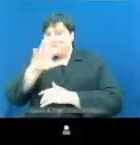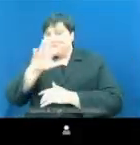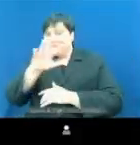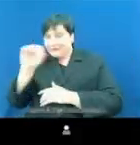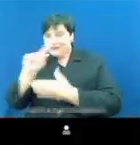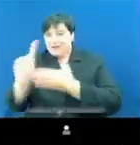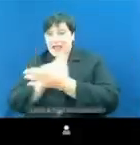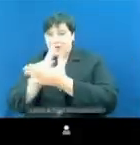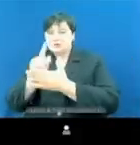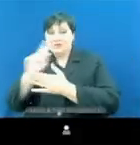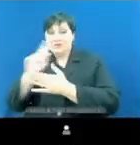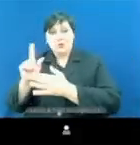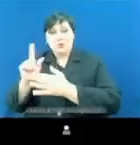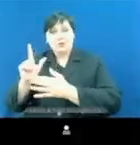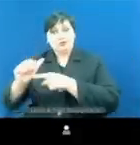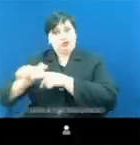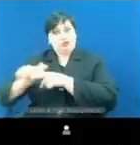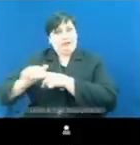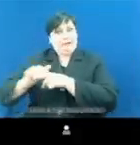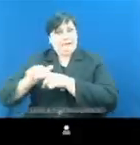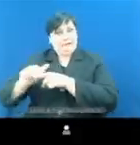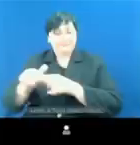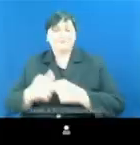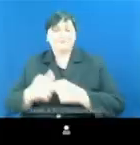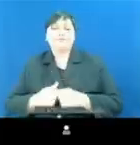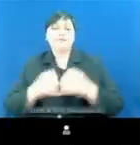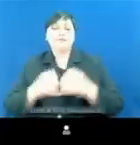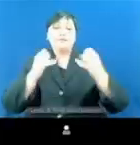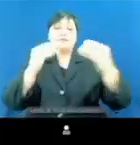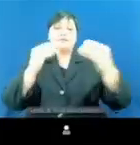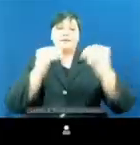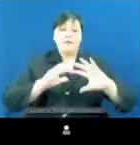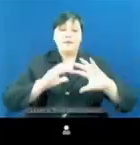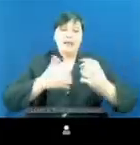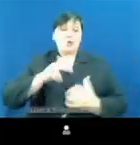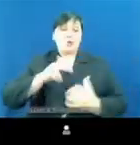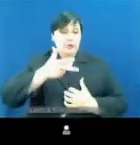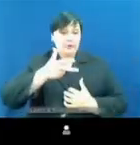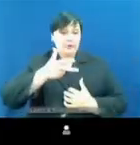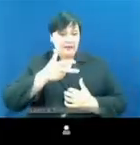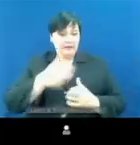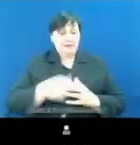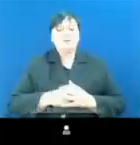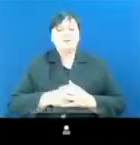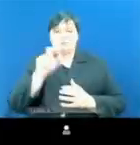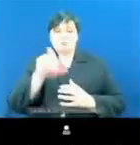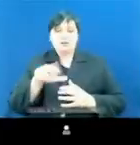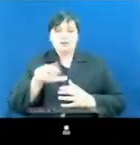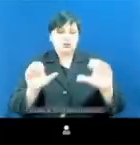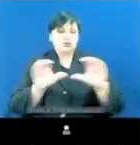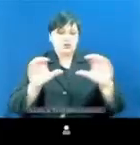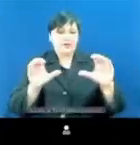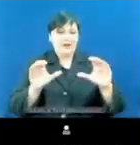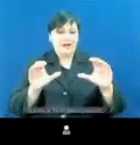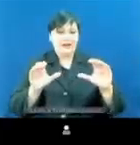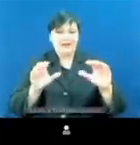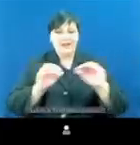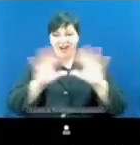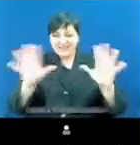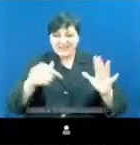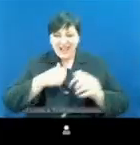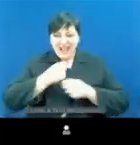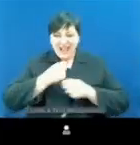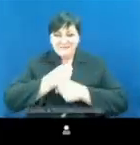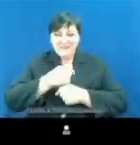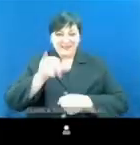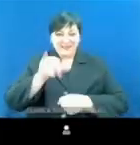training. Category 3, certified member, and obviously I created this PowerPoint before I talked